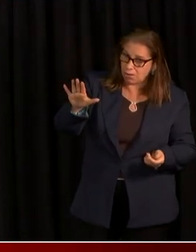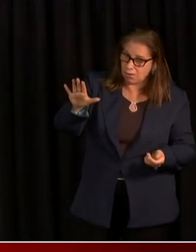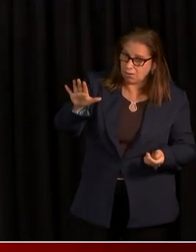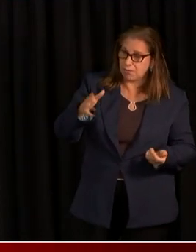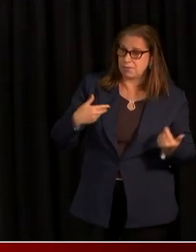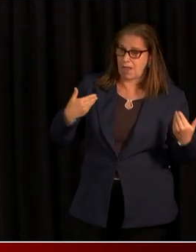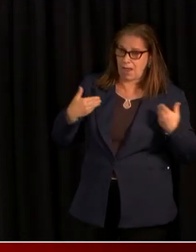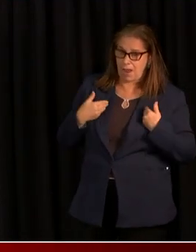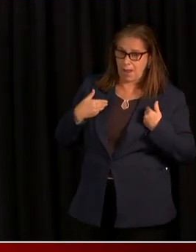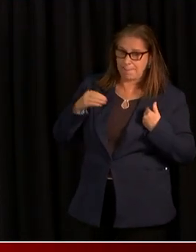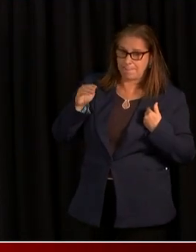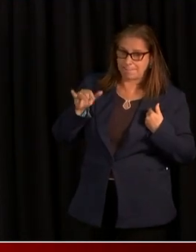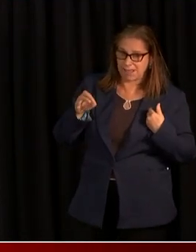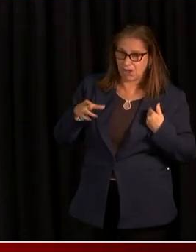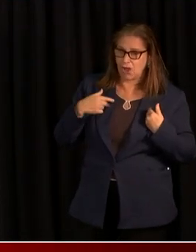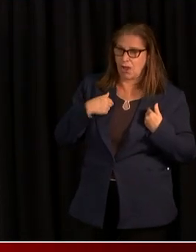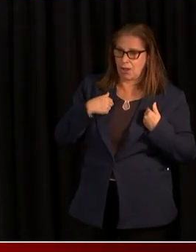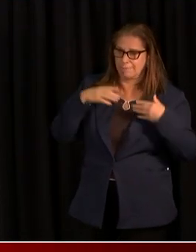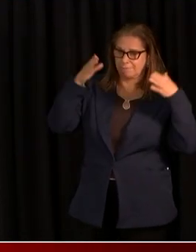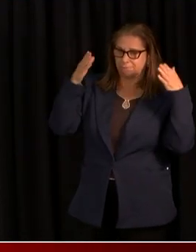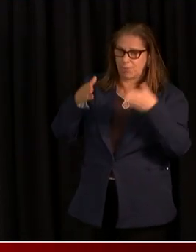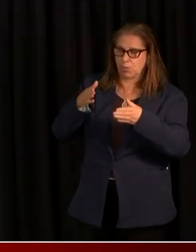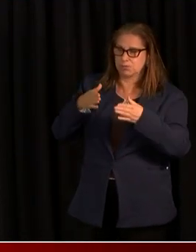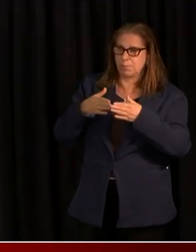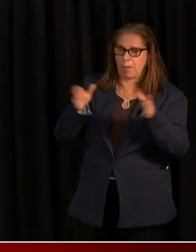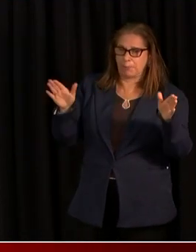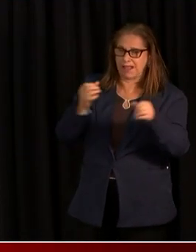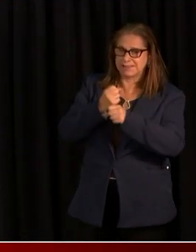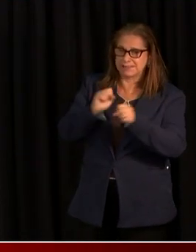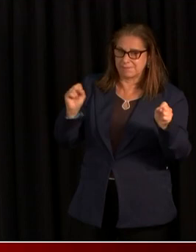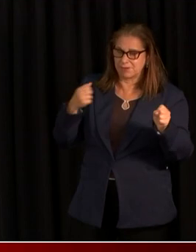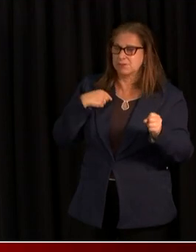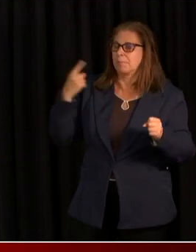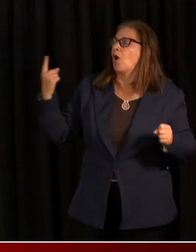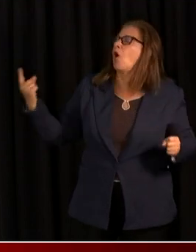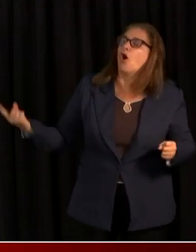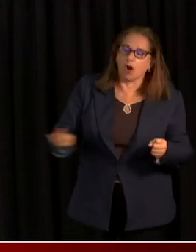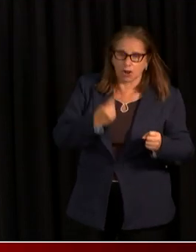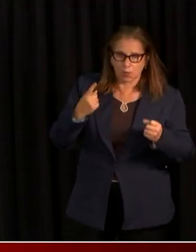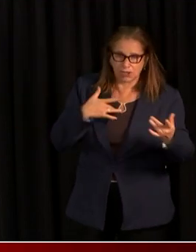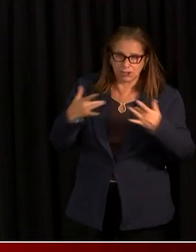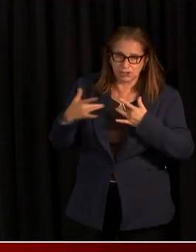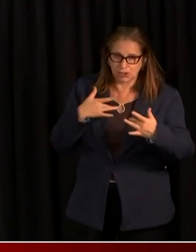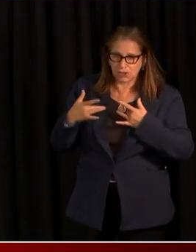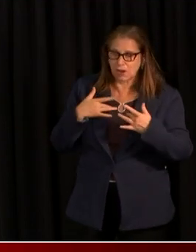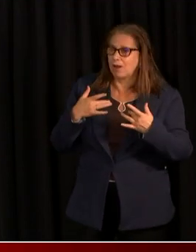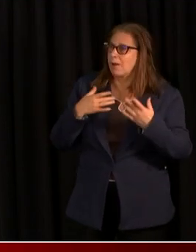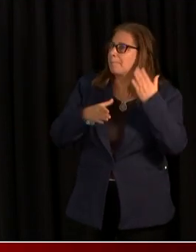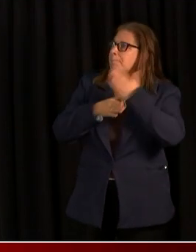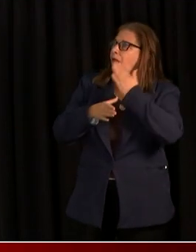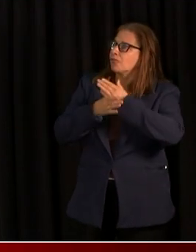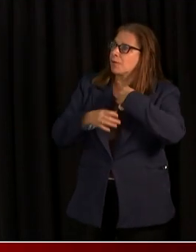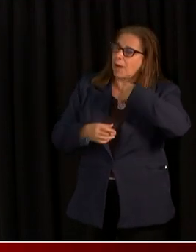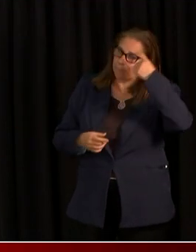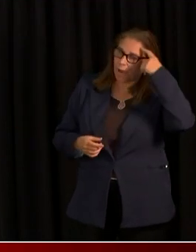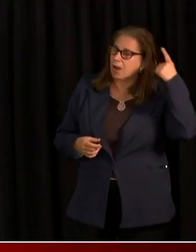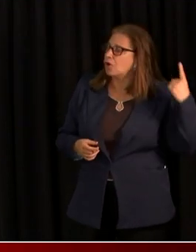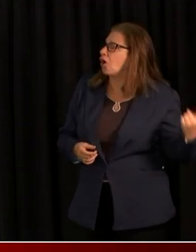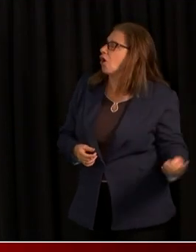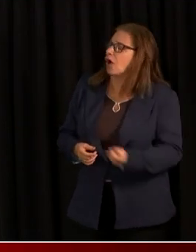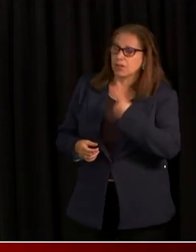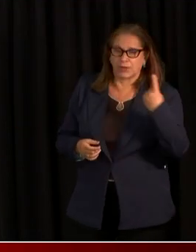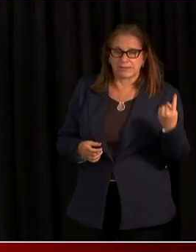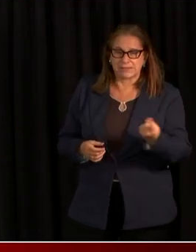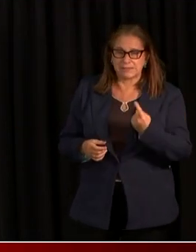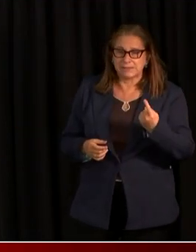the public safety issues are always on the top of my mind for every neighborhood.